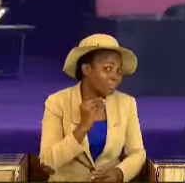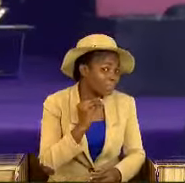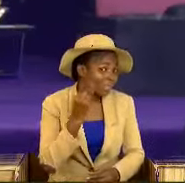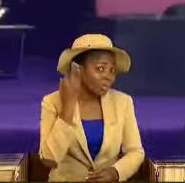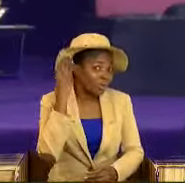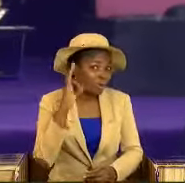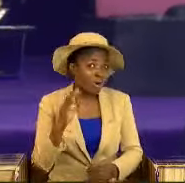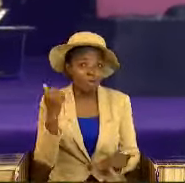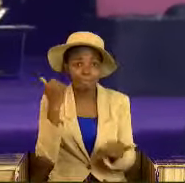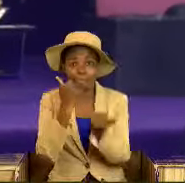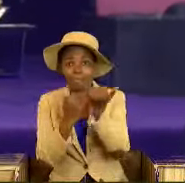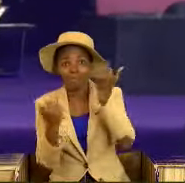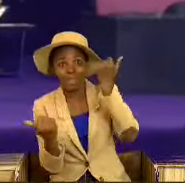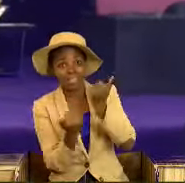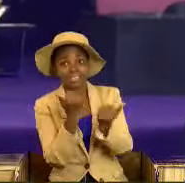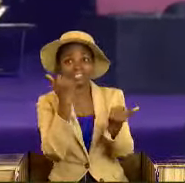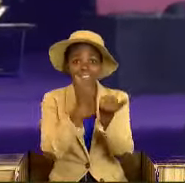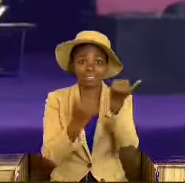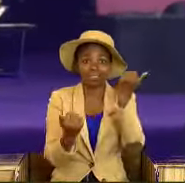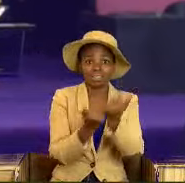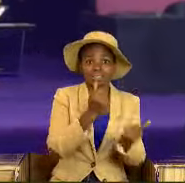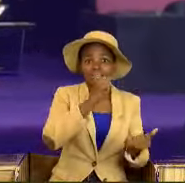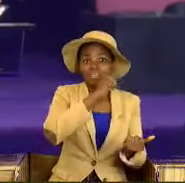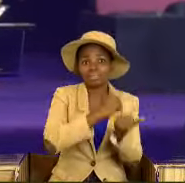fighting War